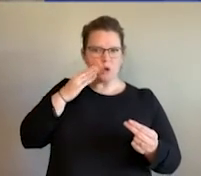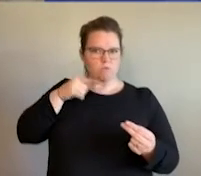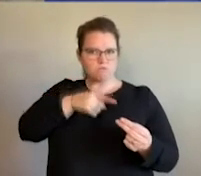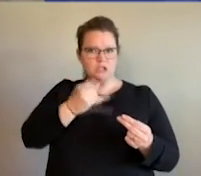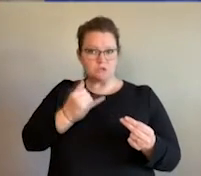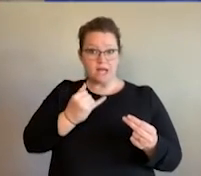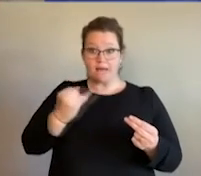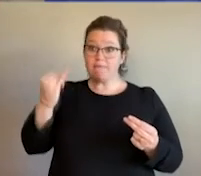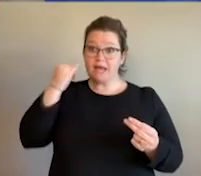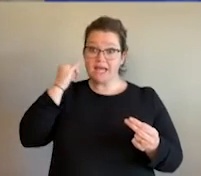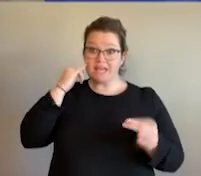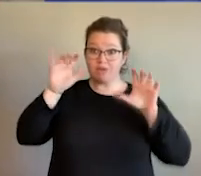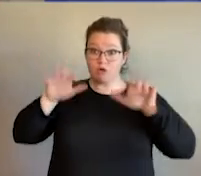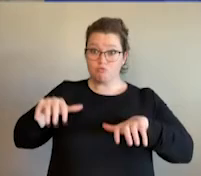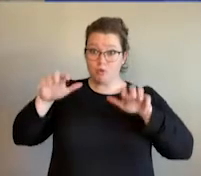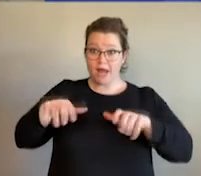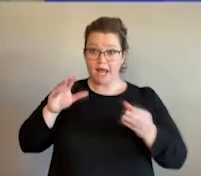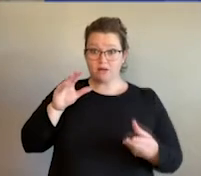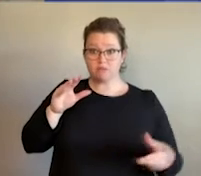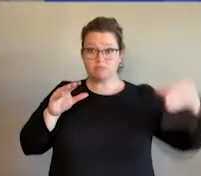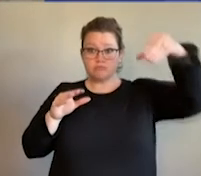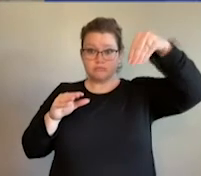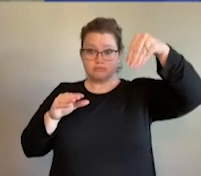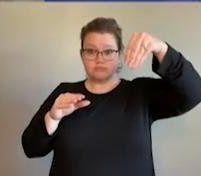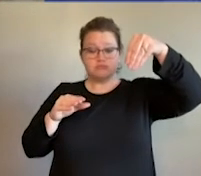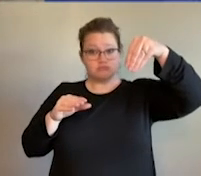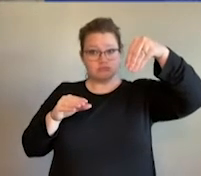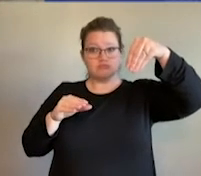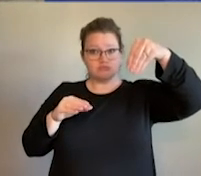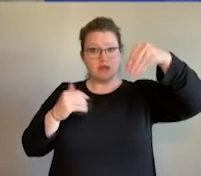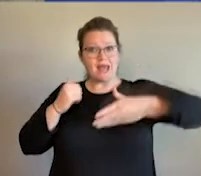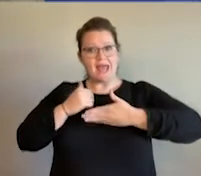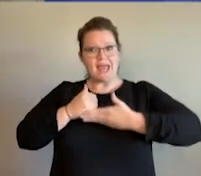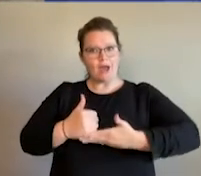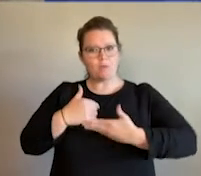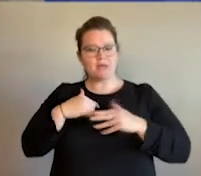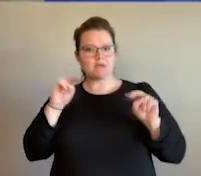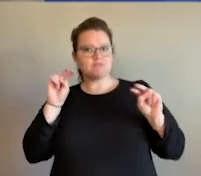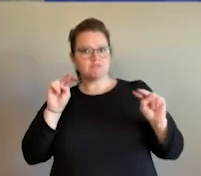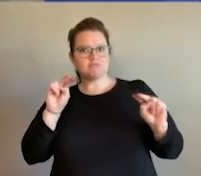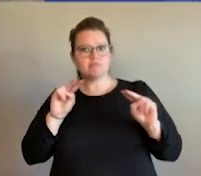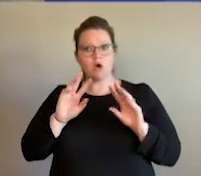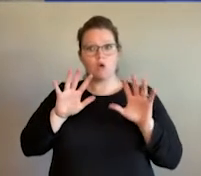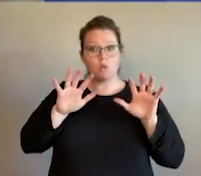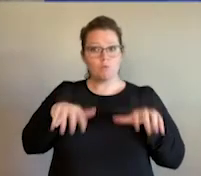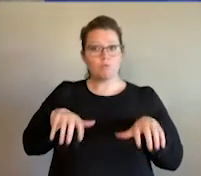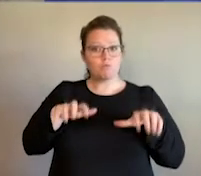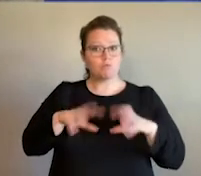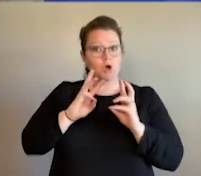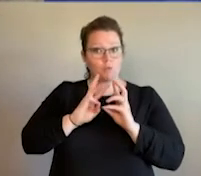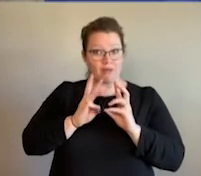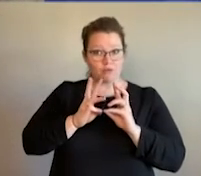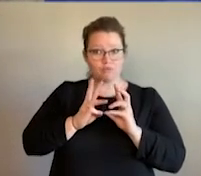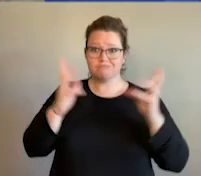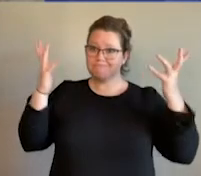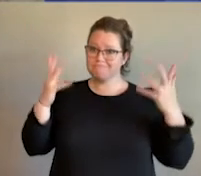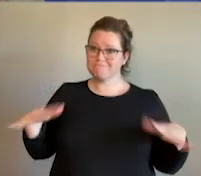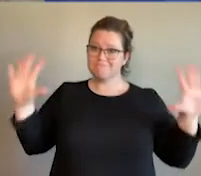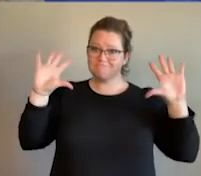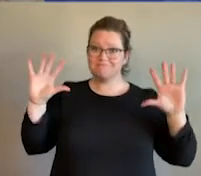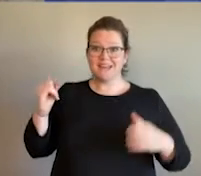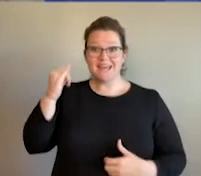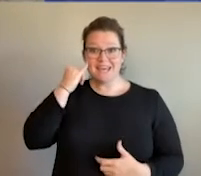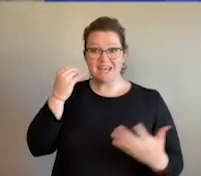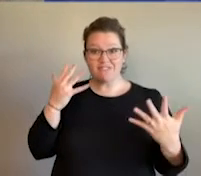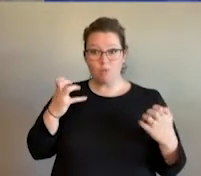it were raining outside, I could put my clip up here to help me keep track of the weather. And that's it. If you want